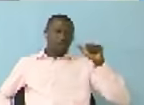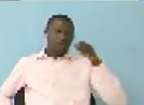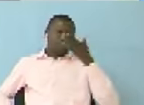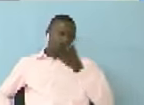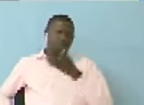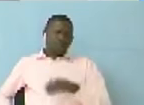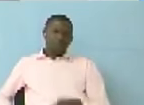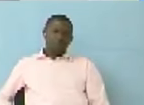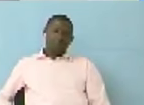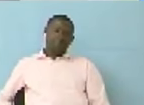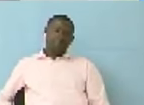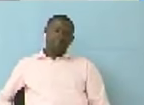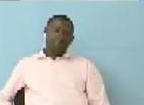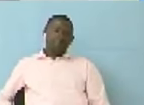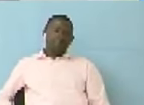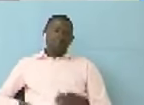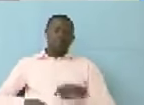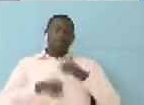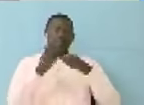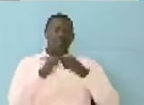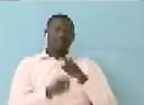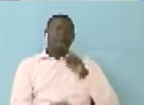after the first day,